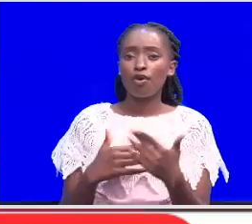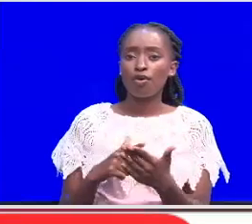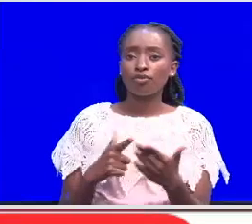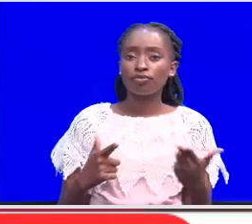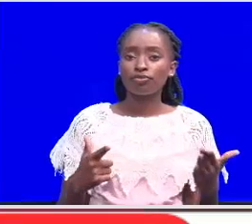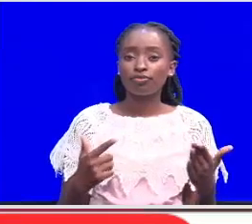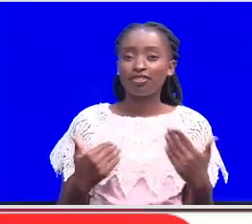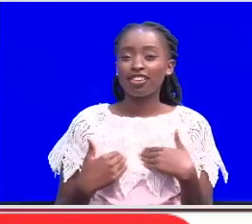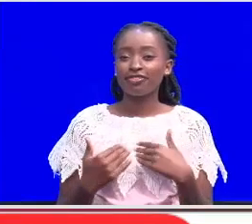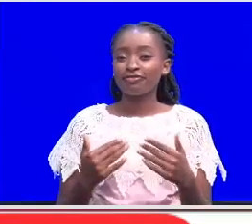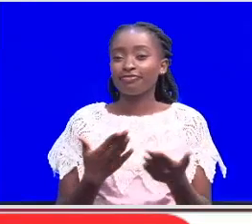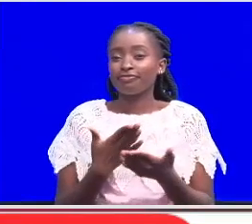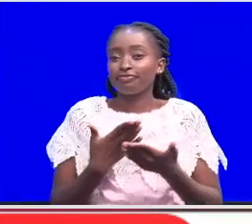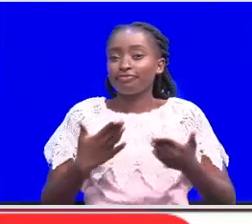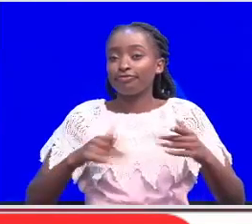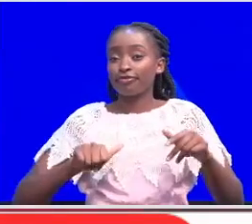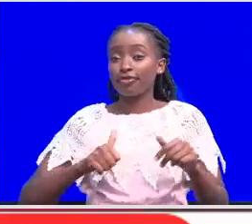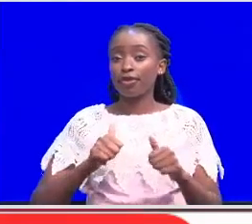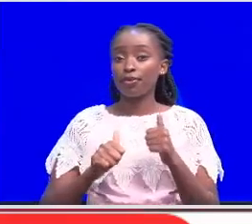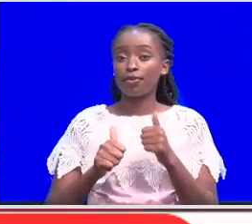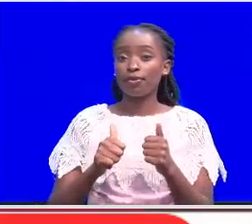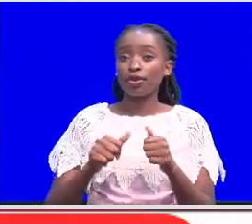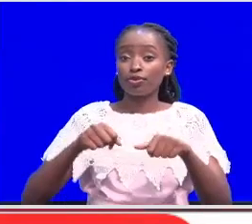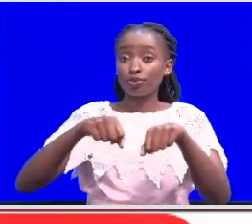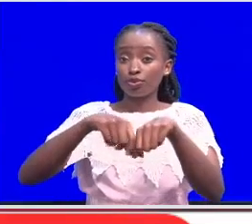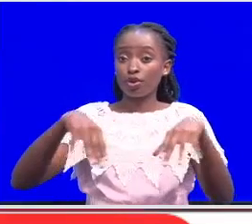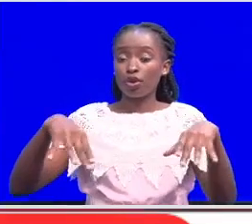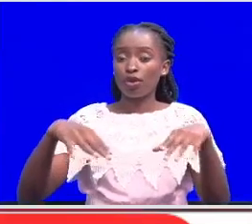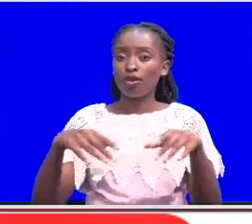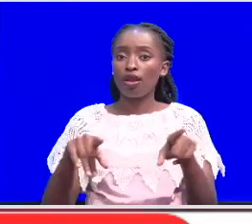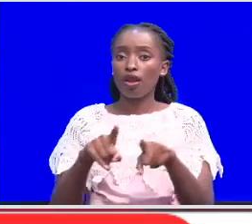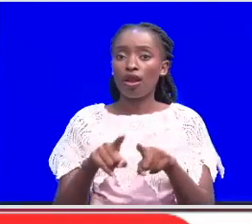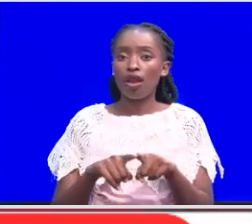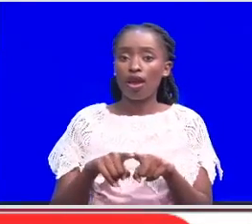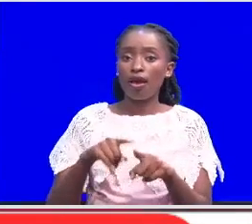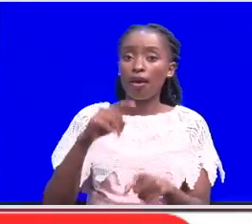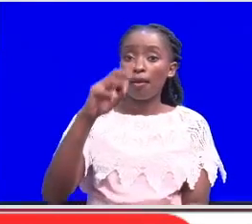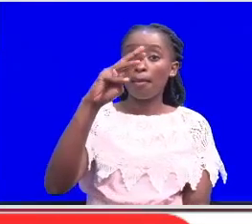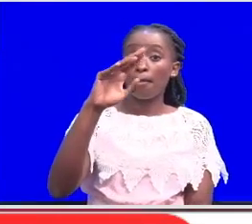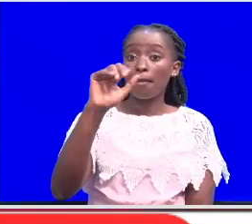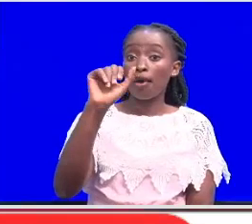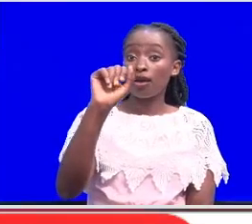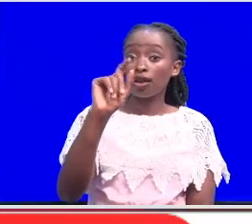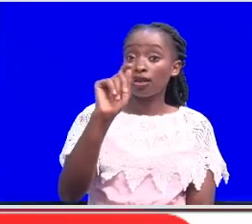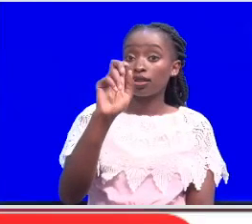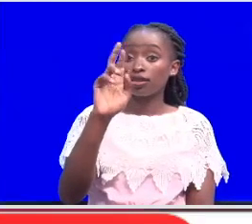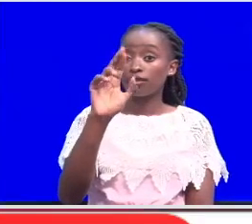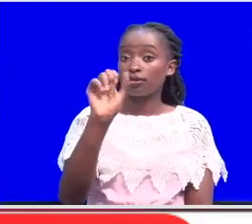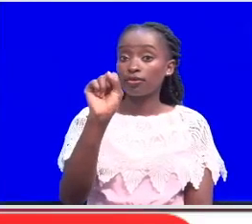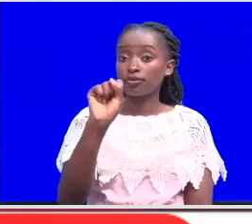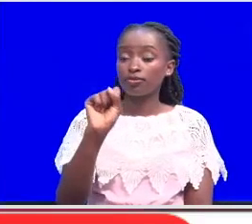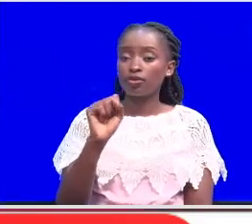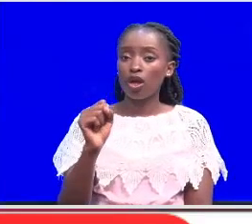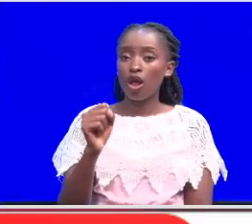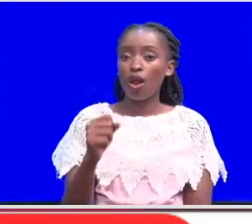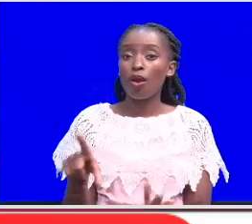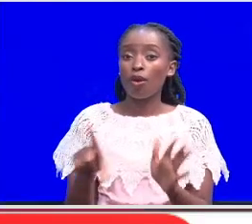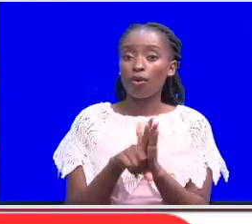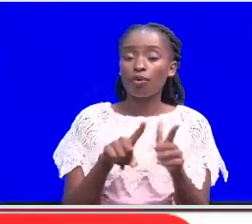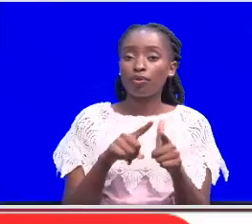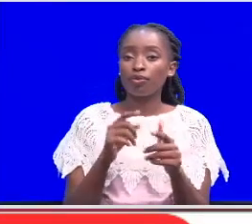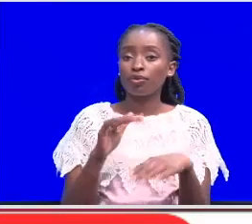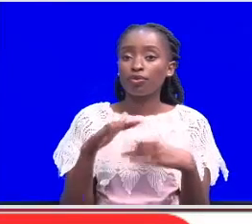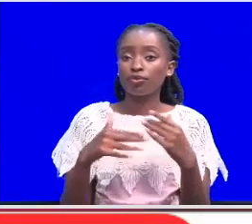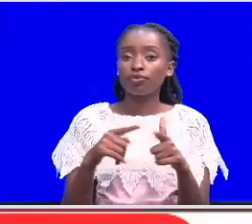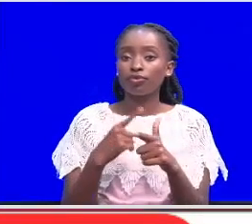were launched, including Masters of Law and Distance Teaching Program, as the university's administration, distinguished alumni,